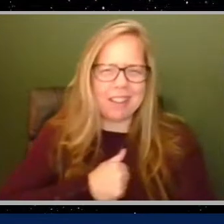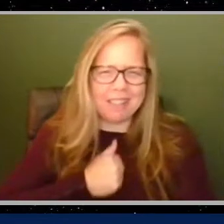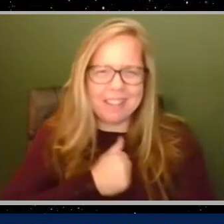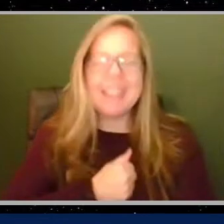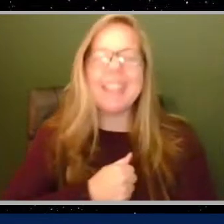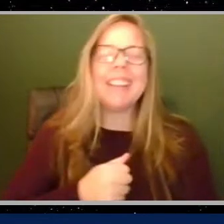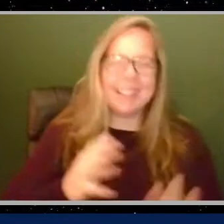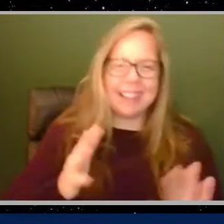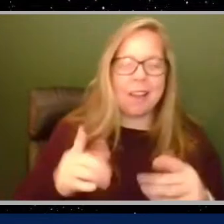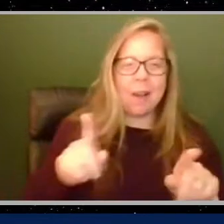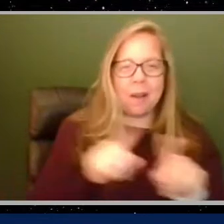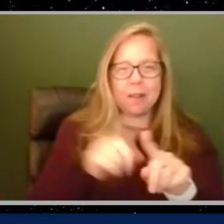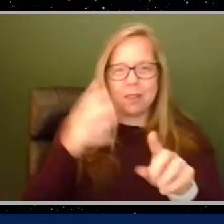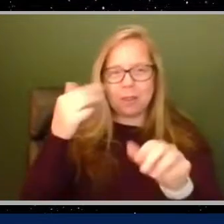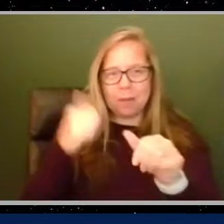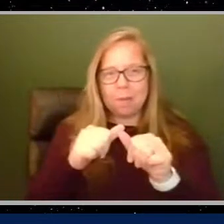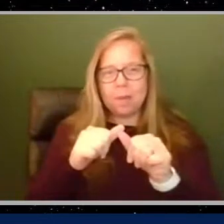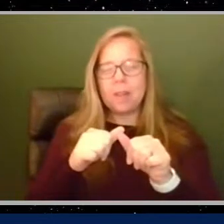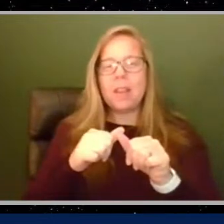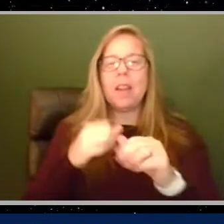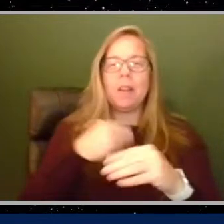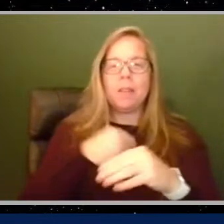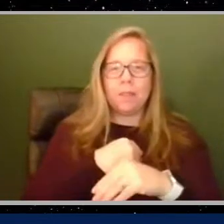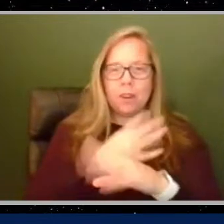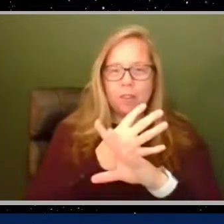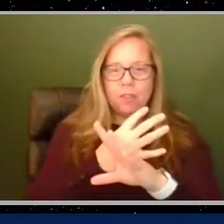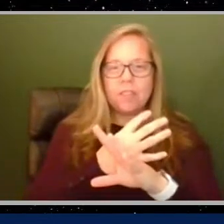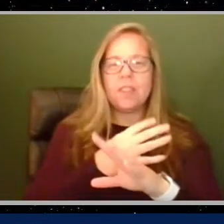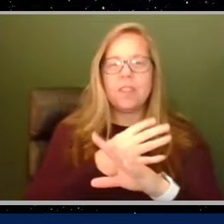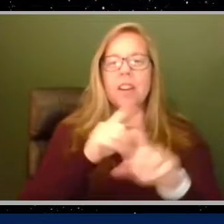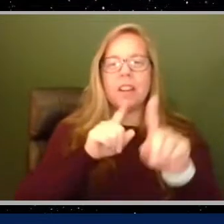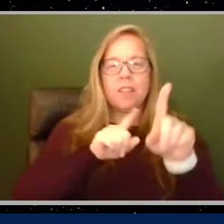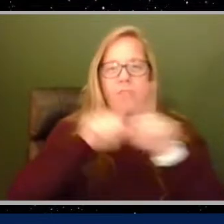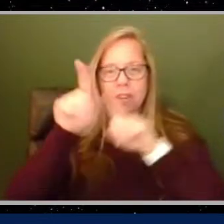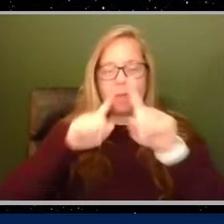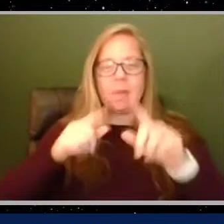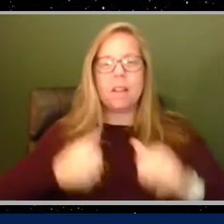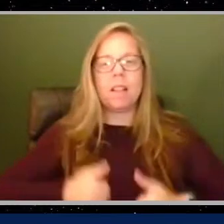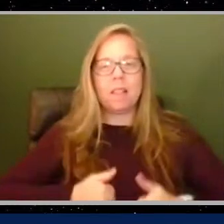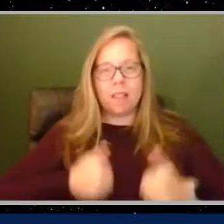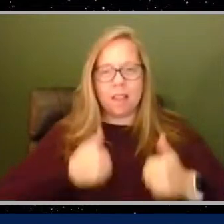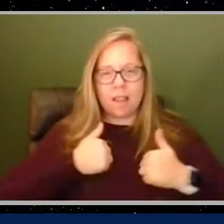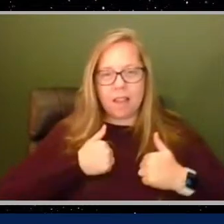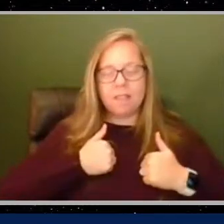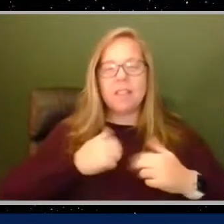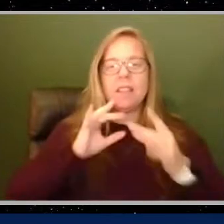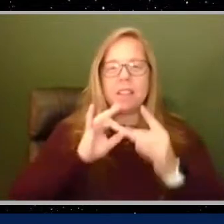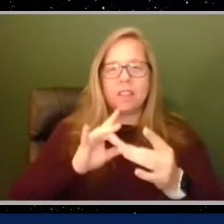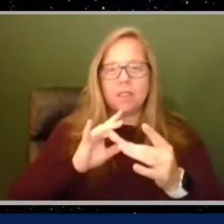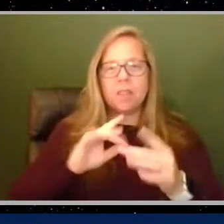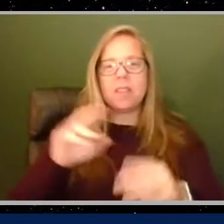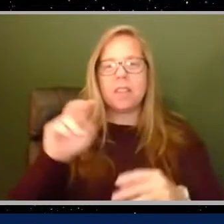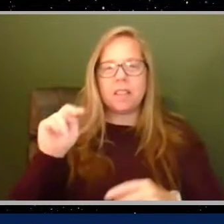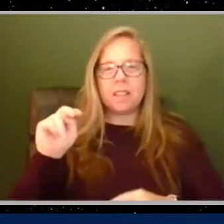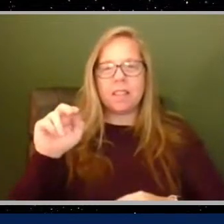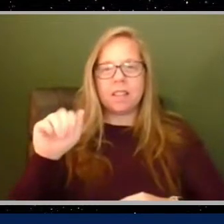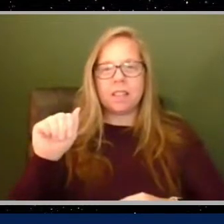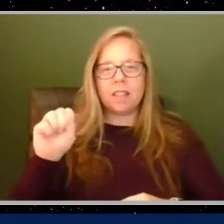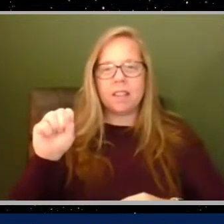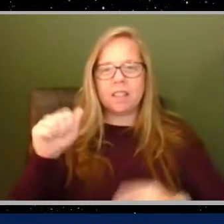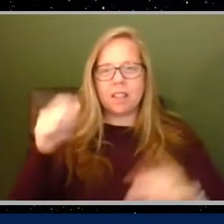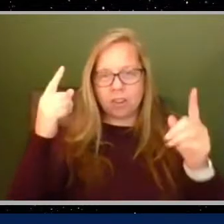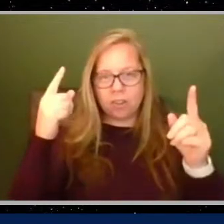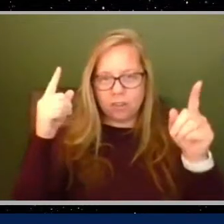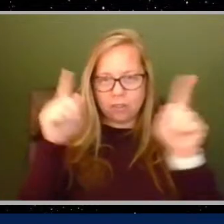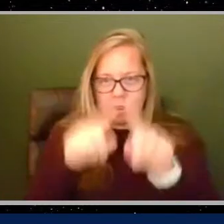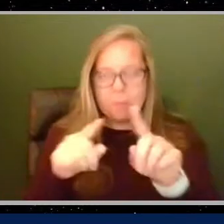Also, remember, the Virtual Astronomy Lives are made possible through the NASA Cooperative Agreement awarded to the New York Space Grant Consortium. One day I'll be able to say that